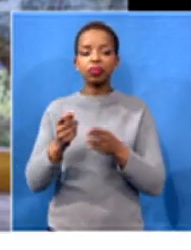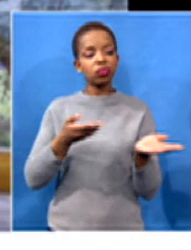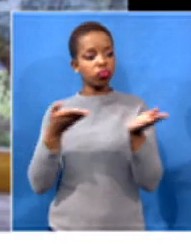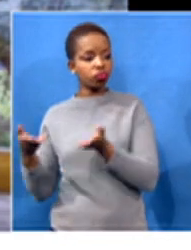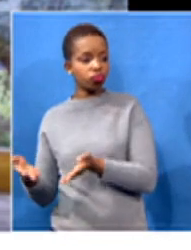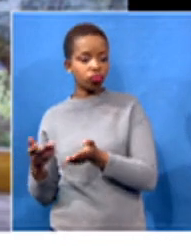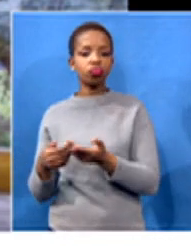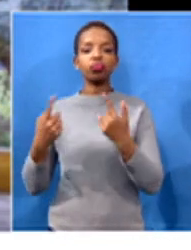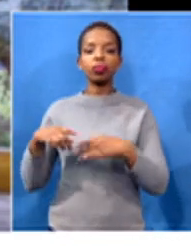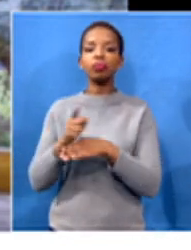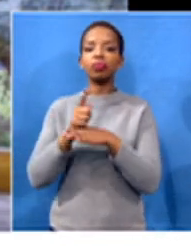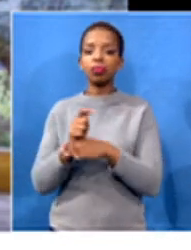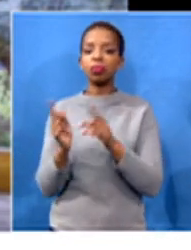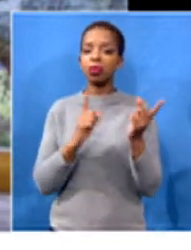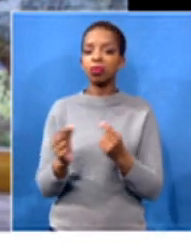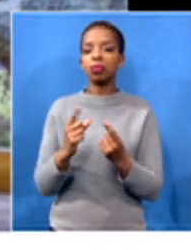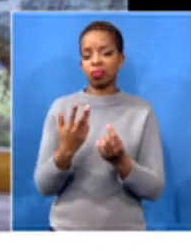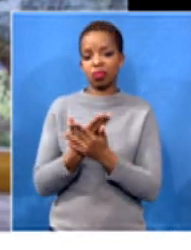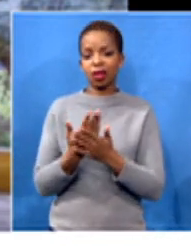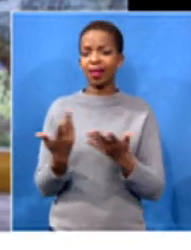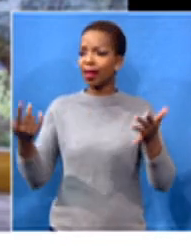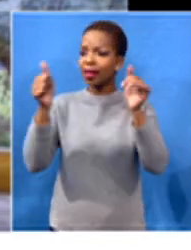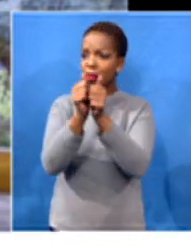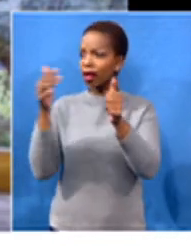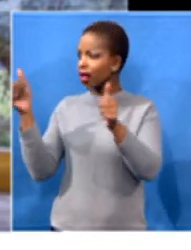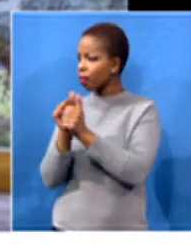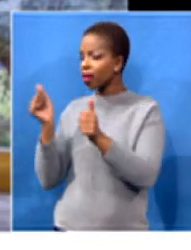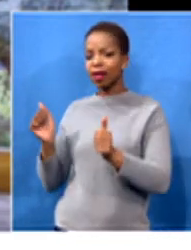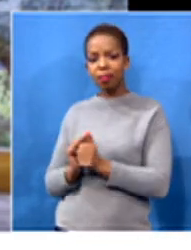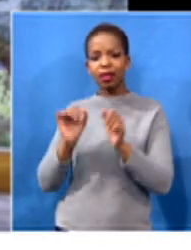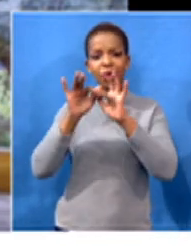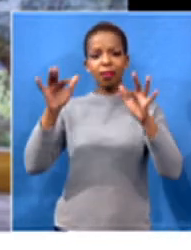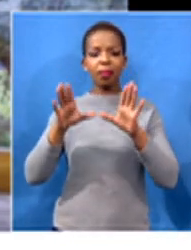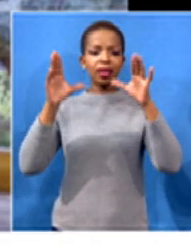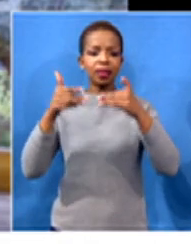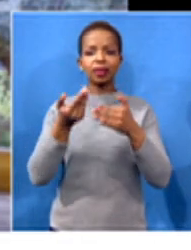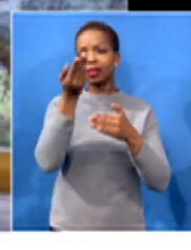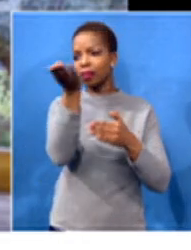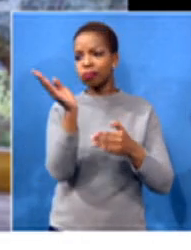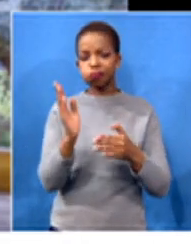around how we're partnering with how the public sector is partnering with the private sector,